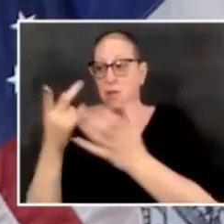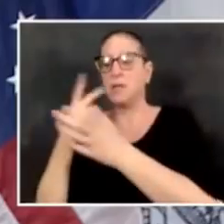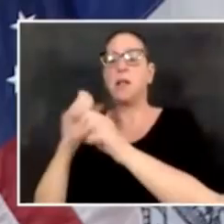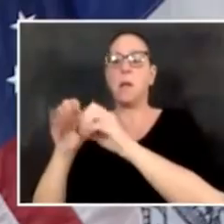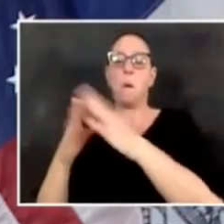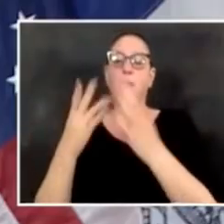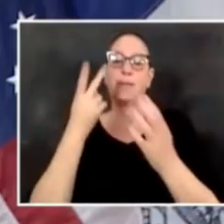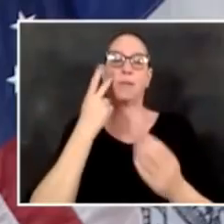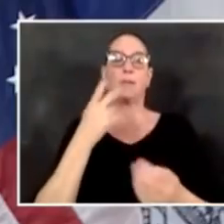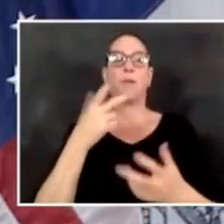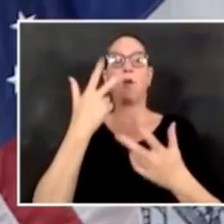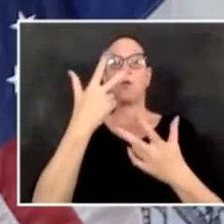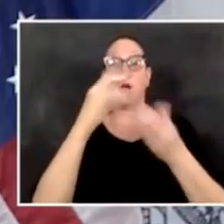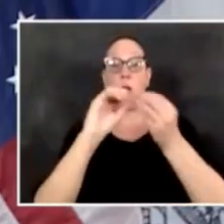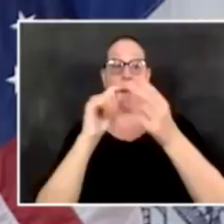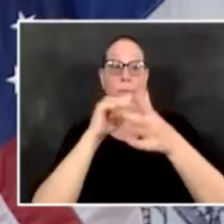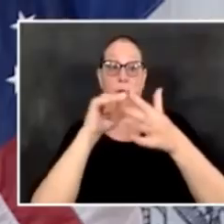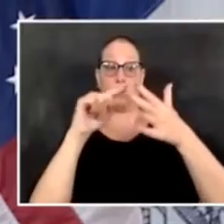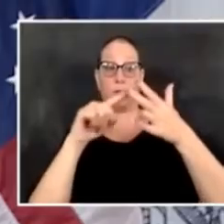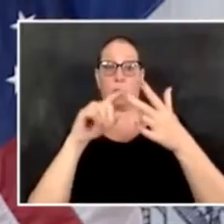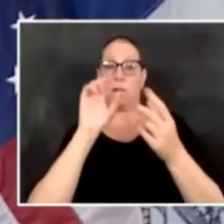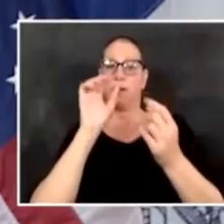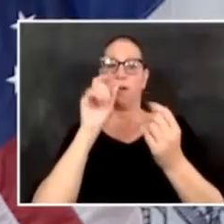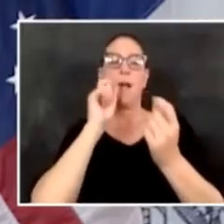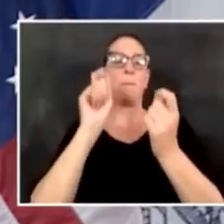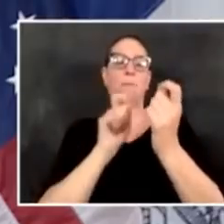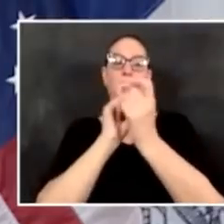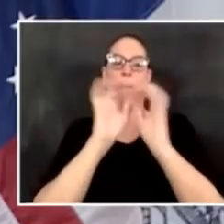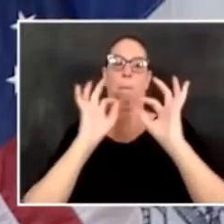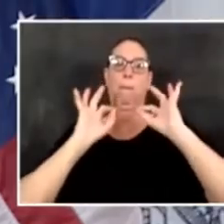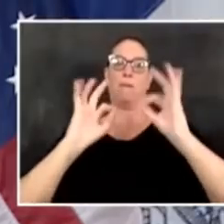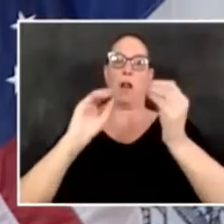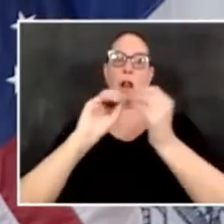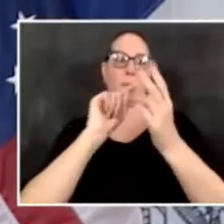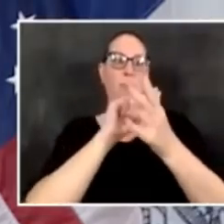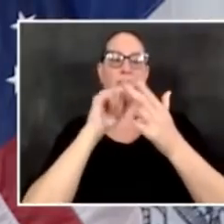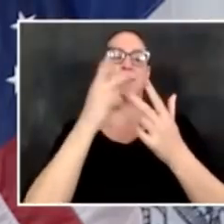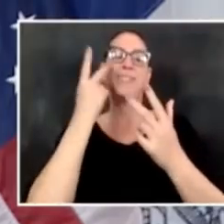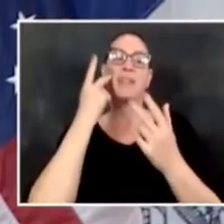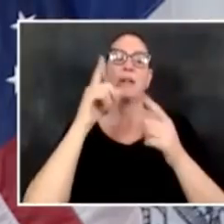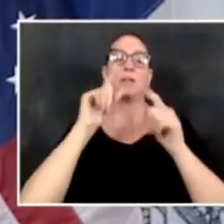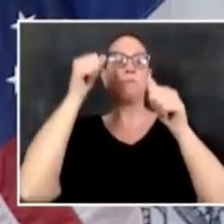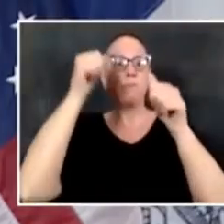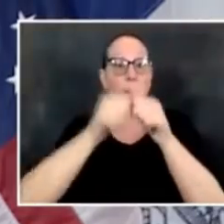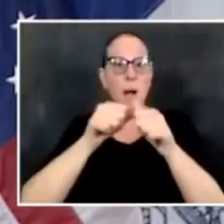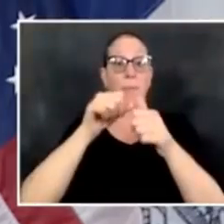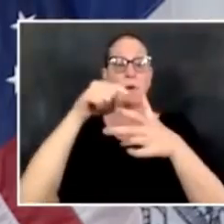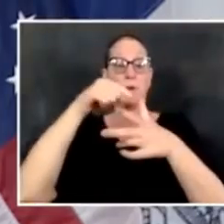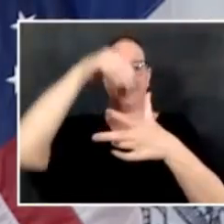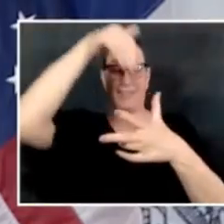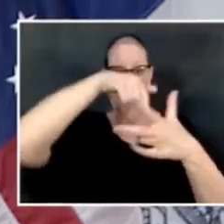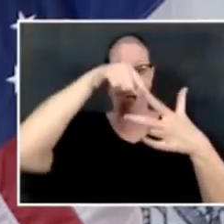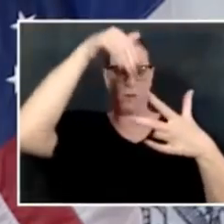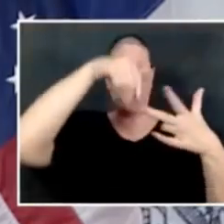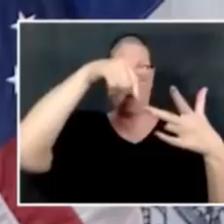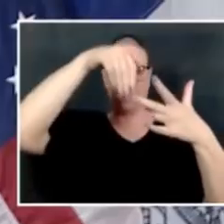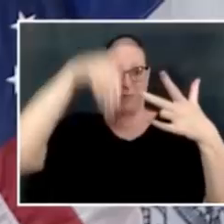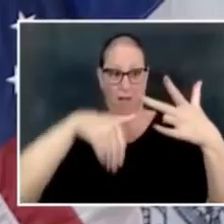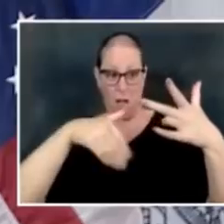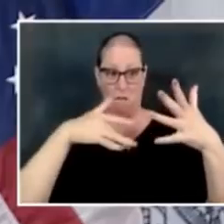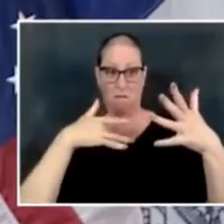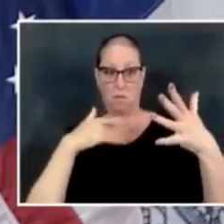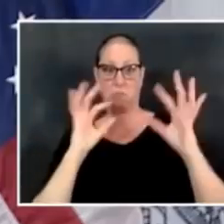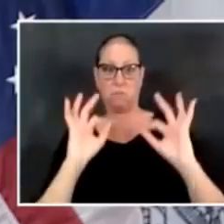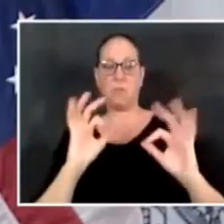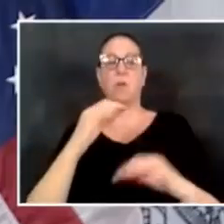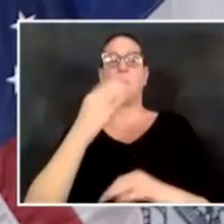see those indicators go steadily, consistently down. We still have too many new cases, too many people we're losing each day. We're